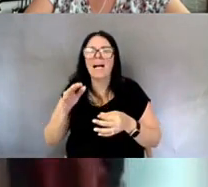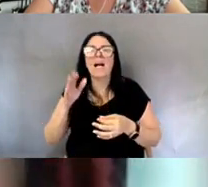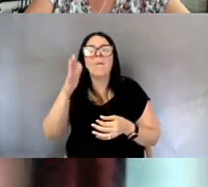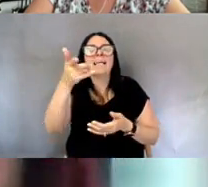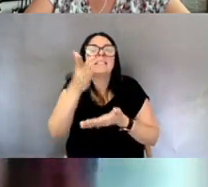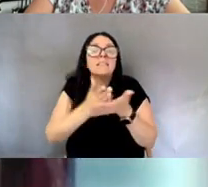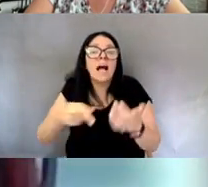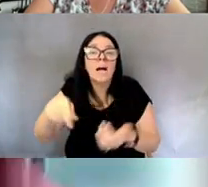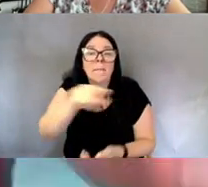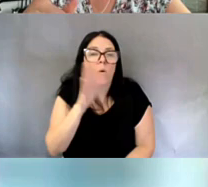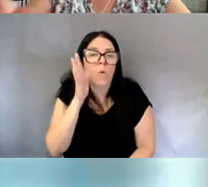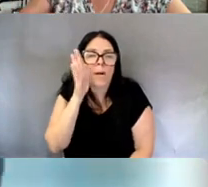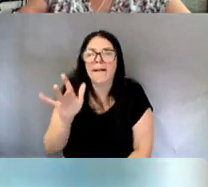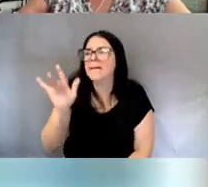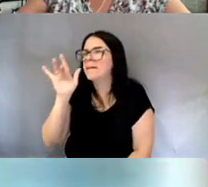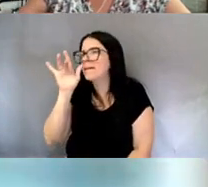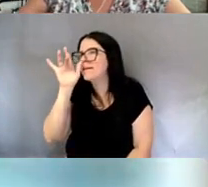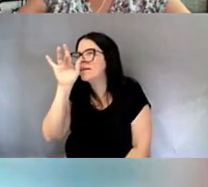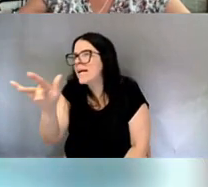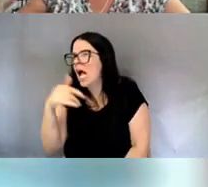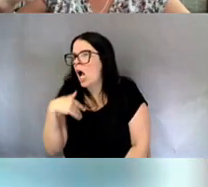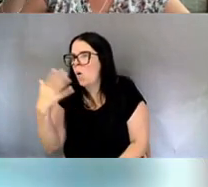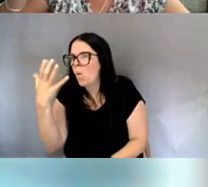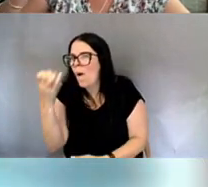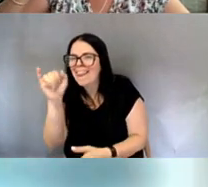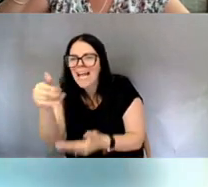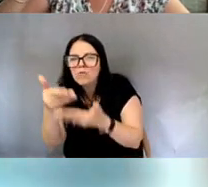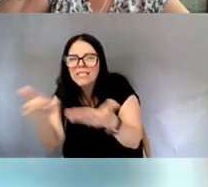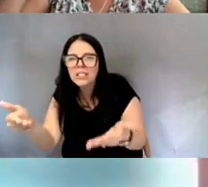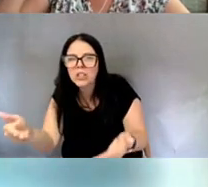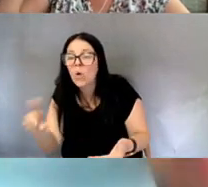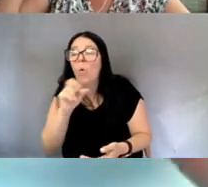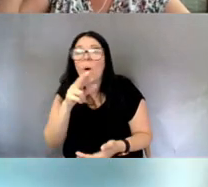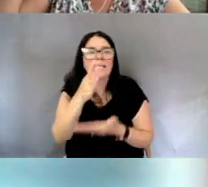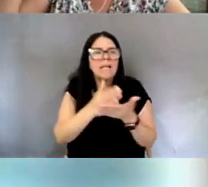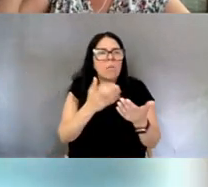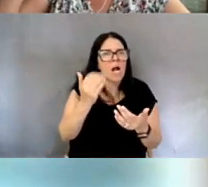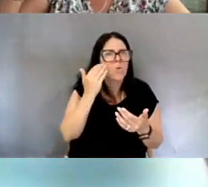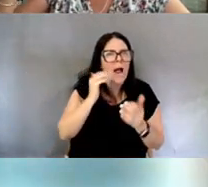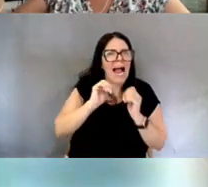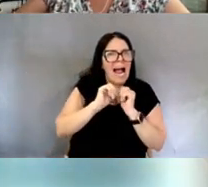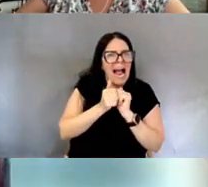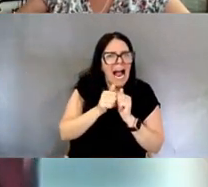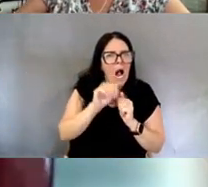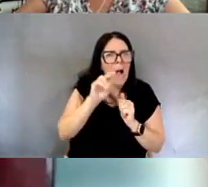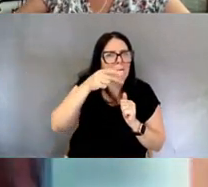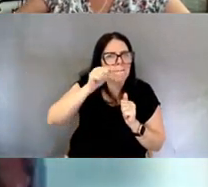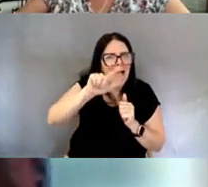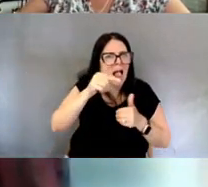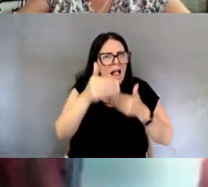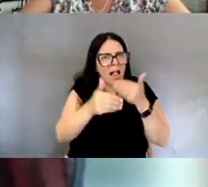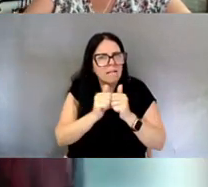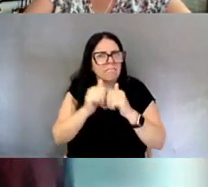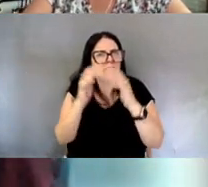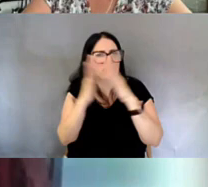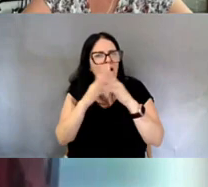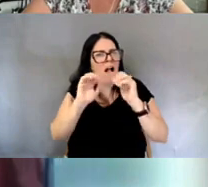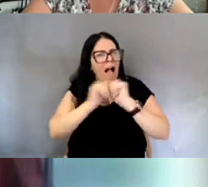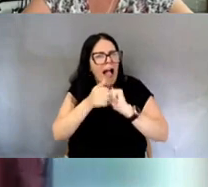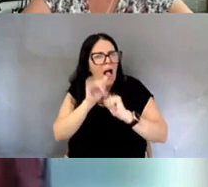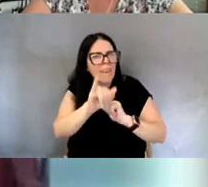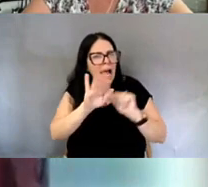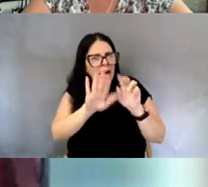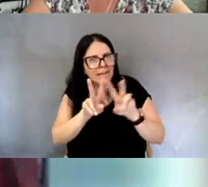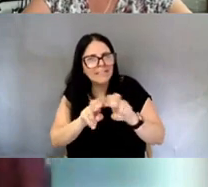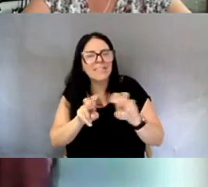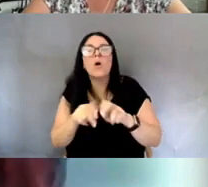that last tab, or I want to go through the flow process of what the PAL working group asked themselves. I want to see why they came up